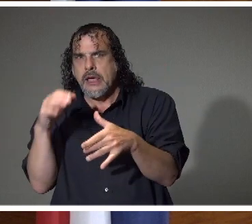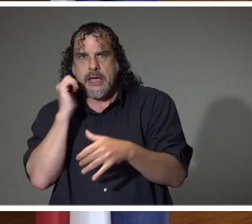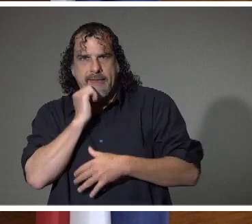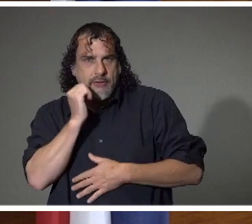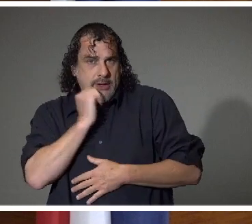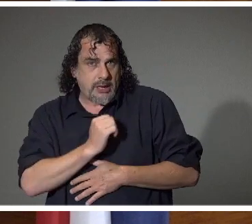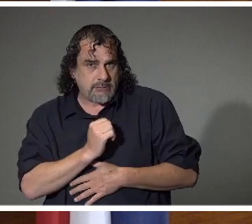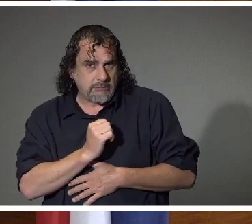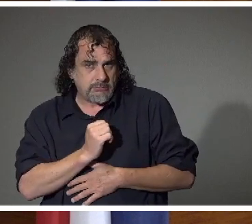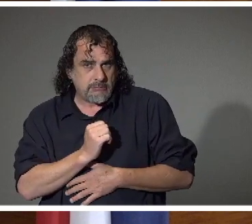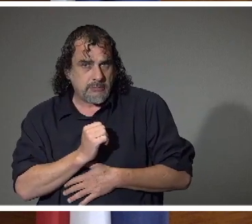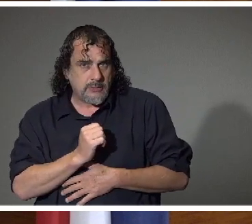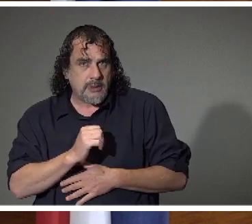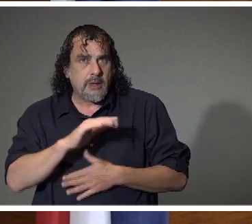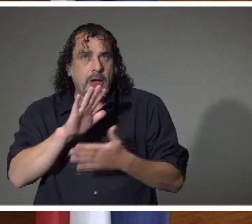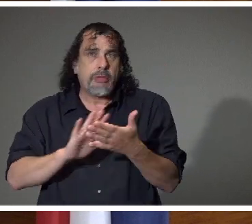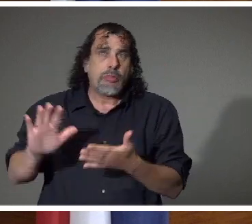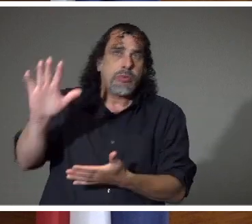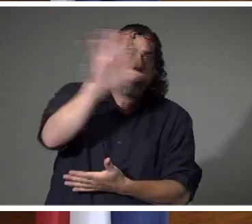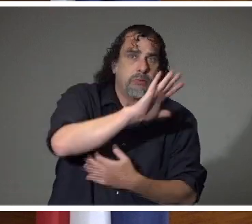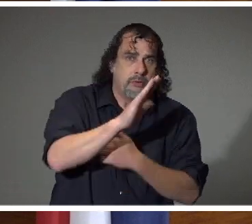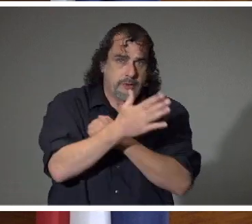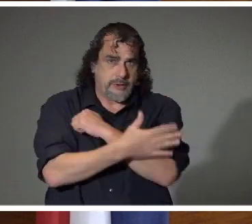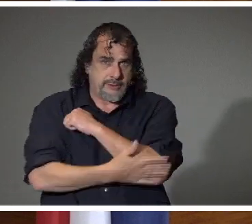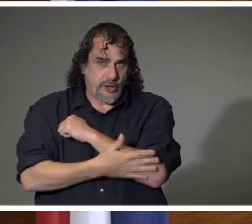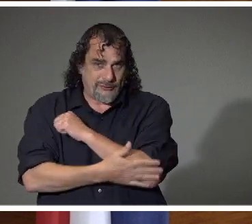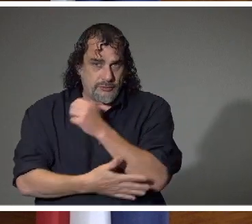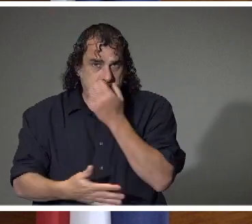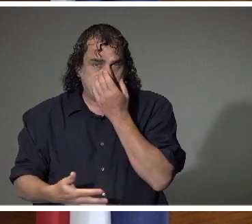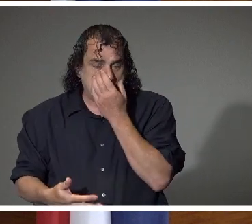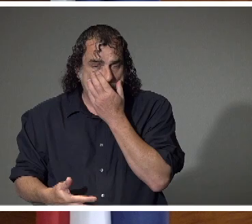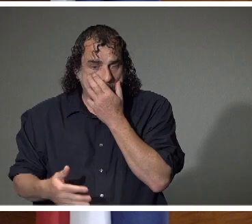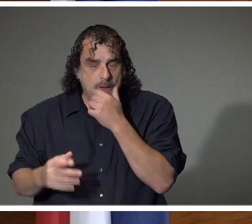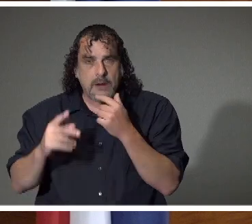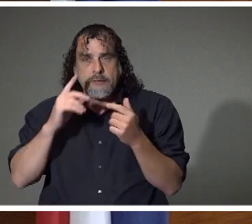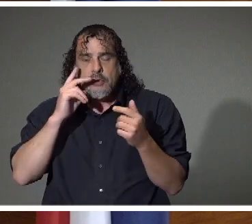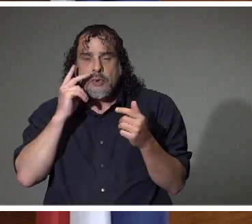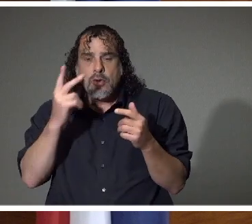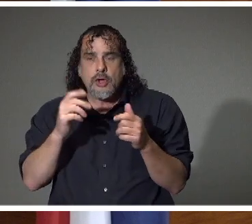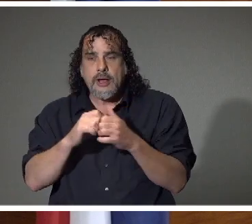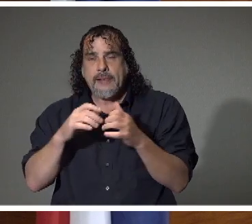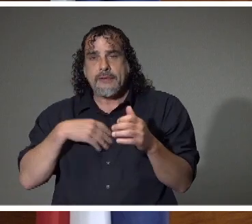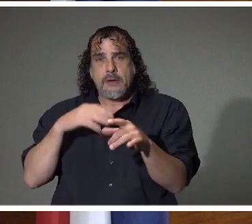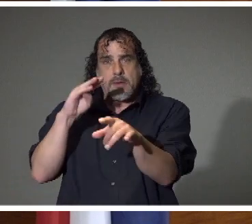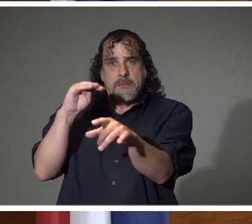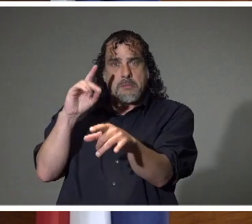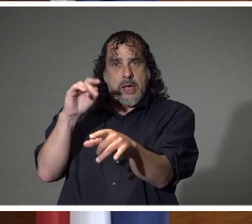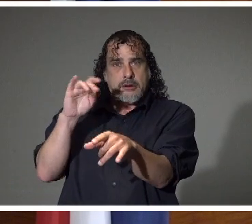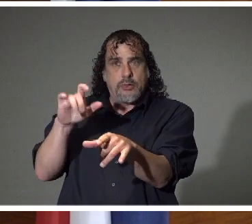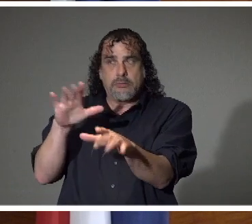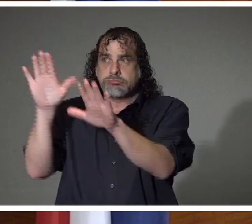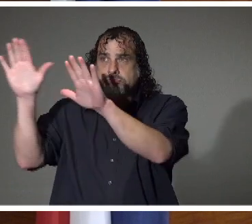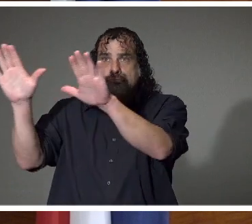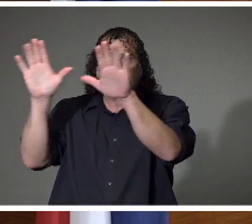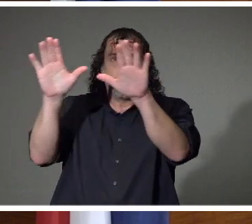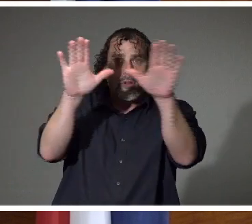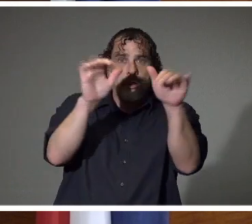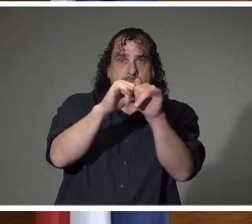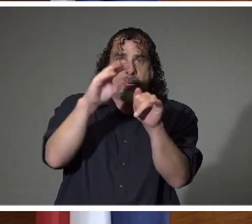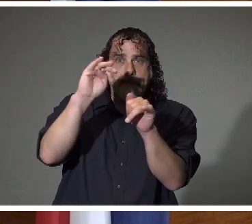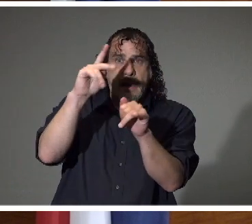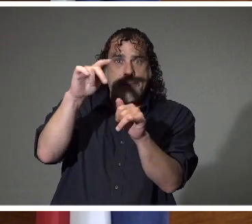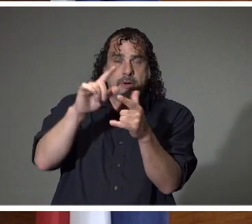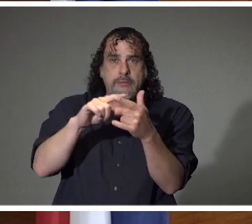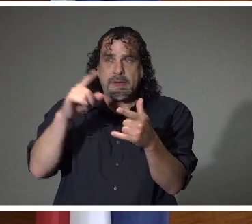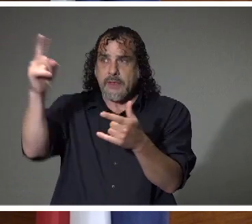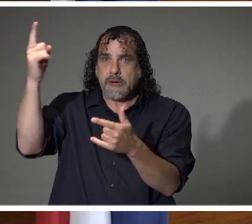basis as a country. If you look at the mapping and the modeling that has been conveyed to